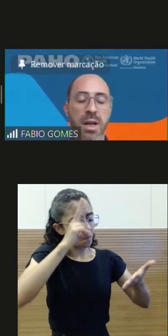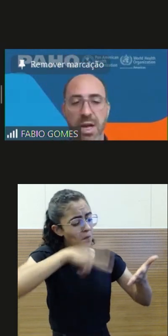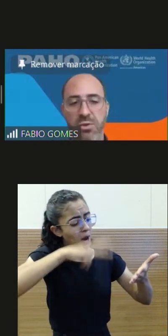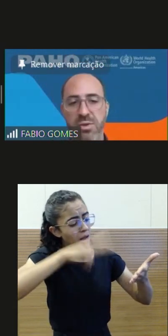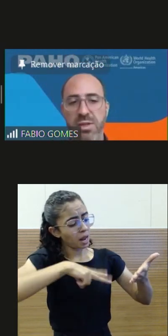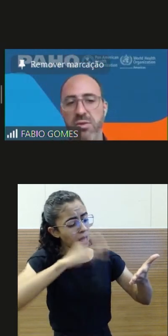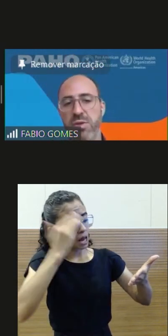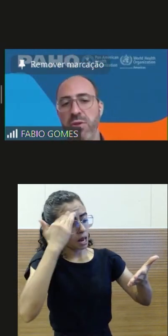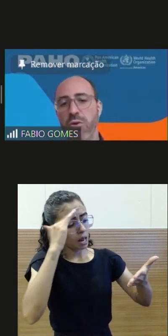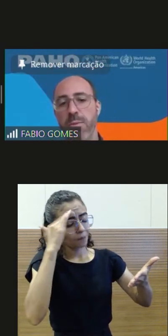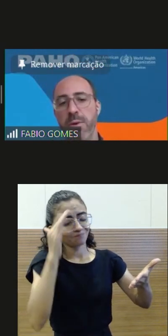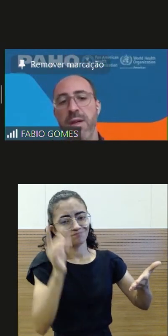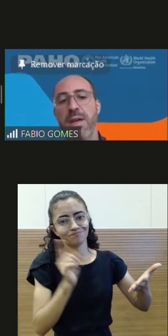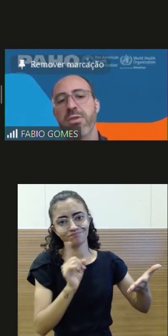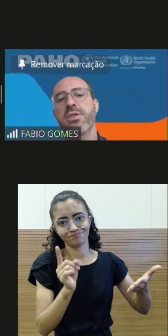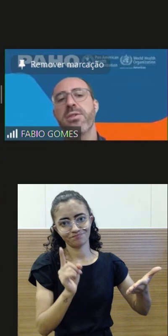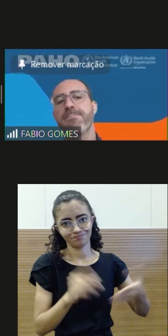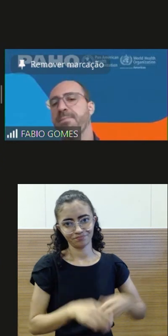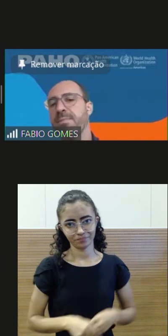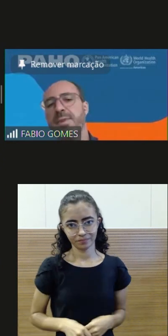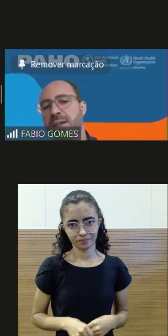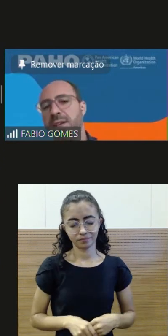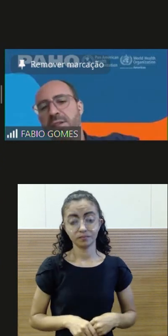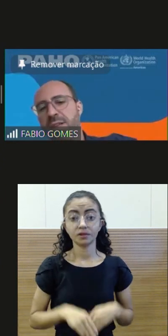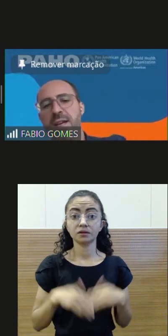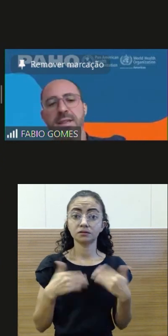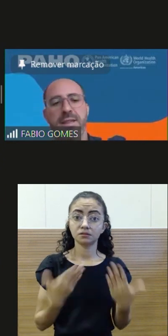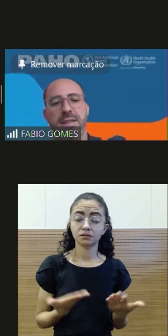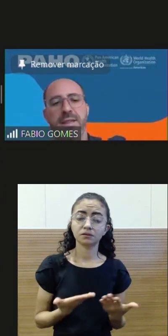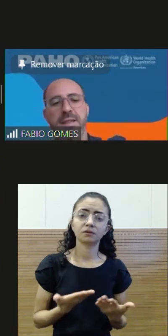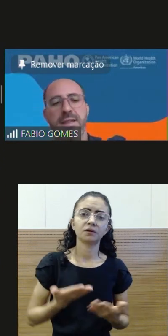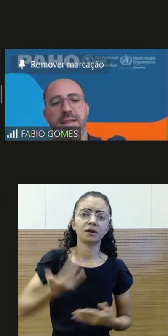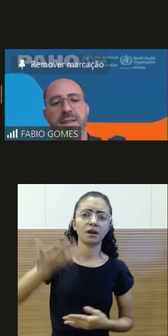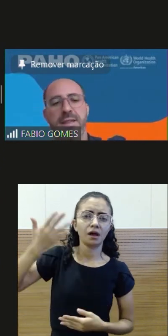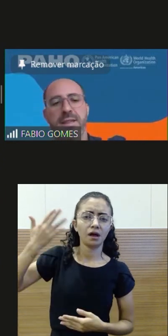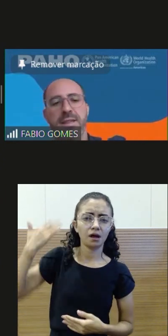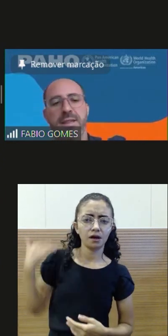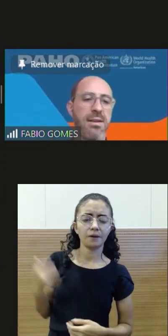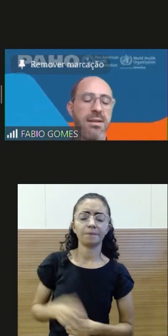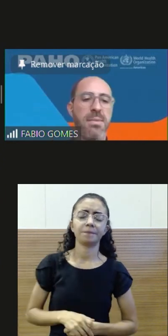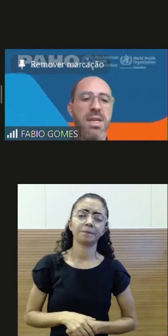very little effort to take their decisions.